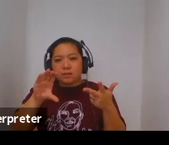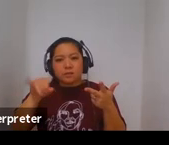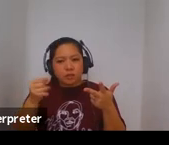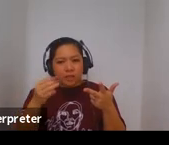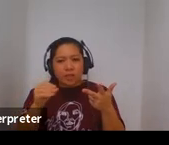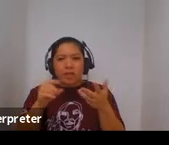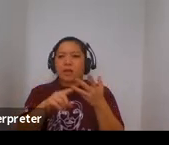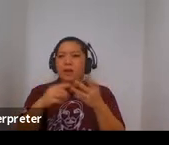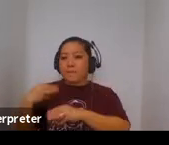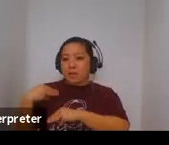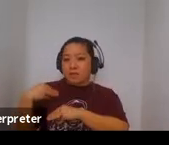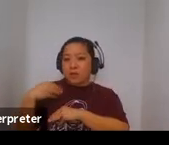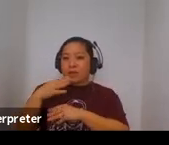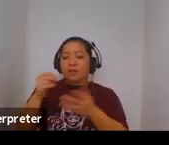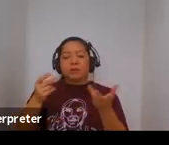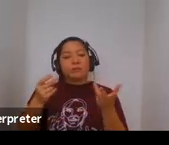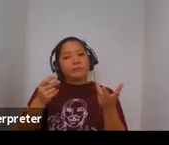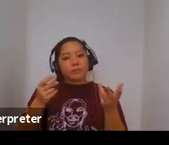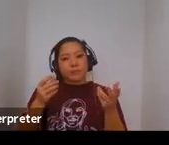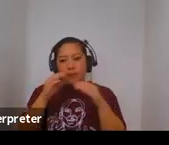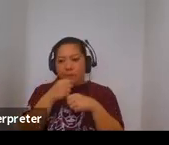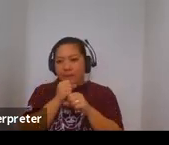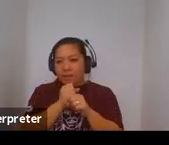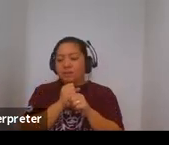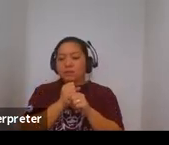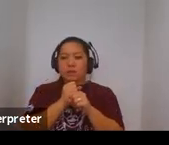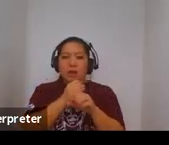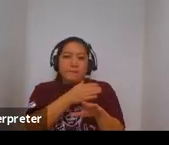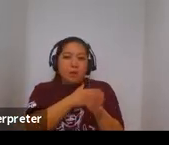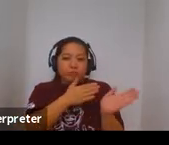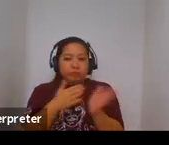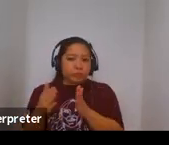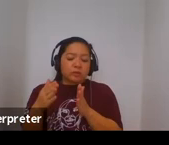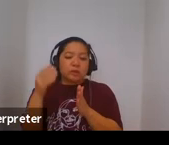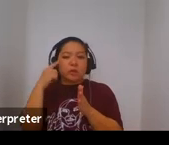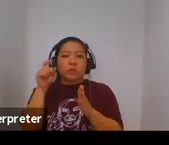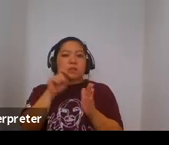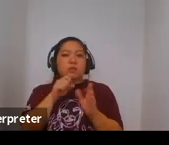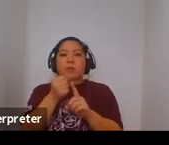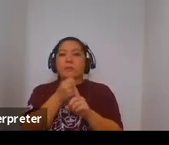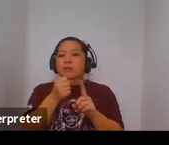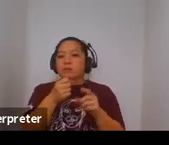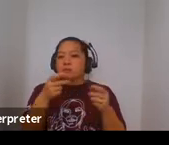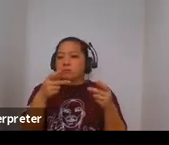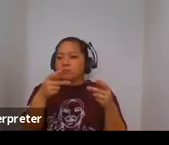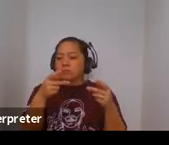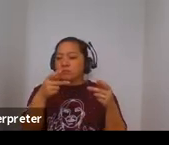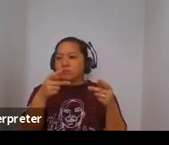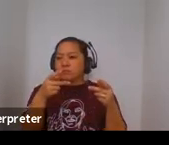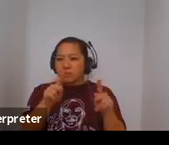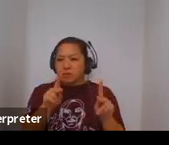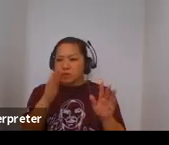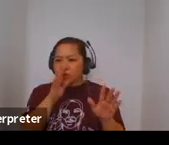in the military, they've created power structures where sexual abuse is allowed to be ignored